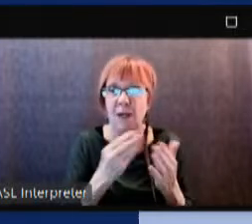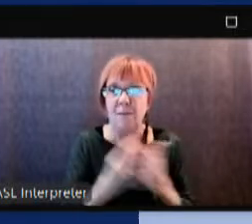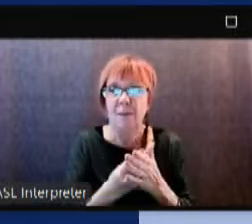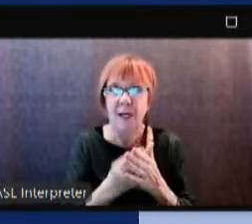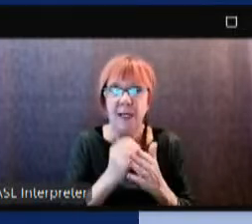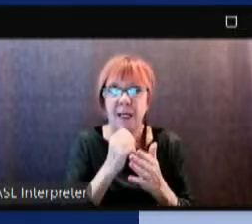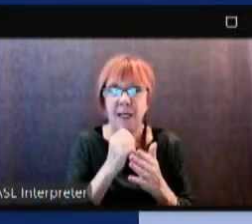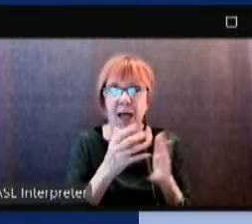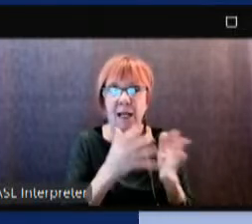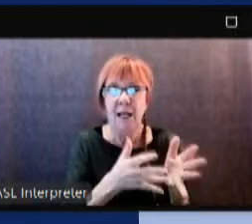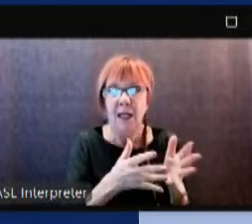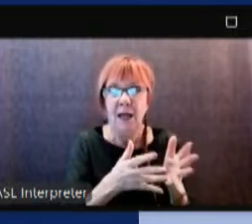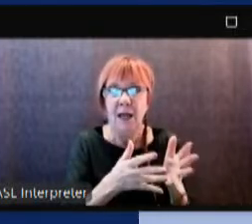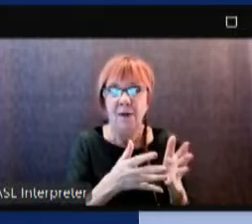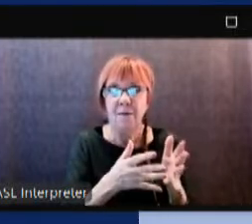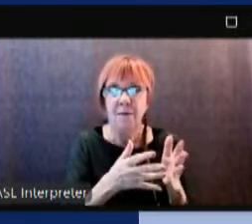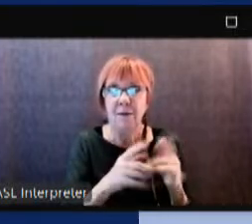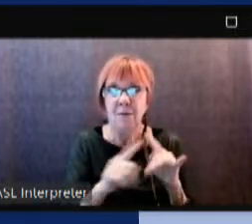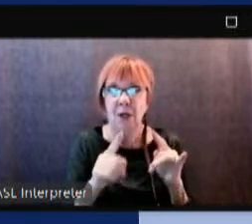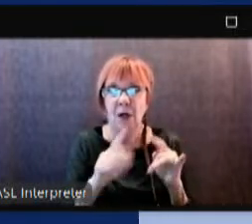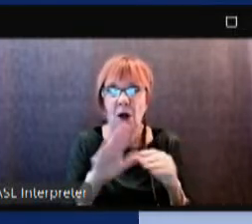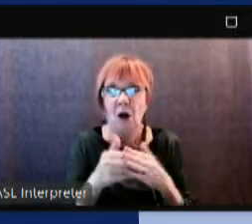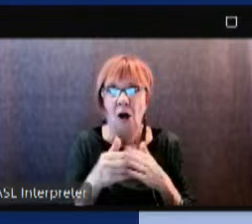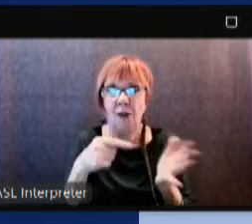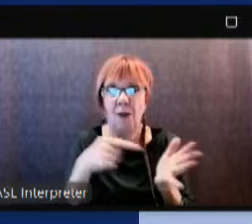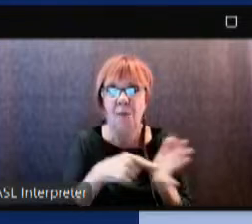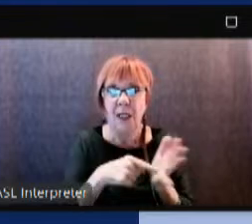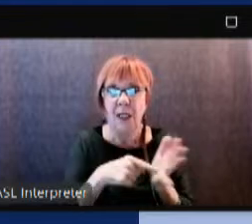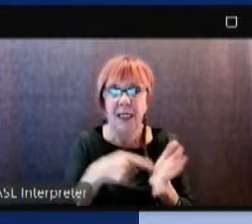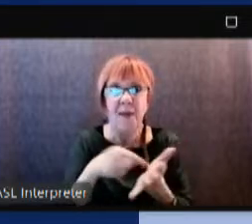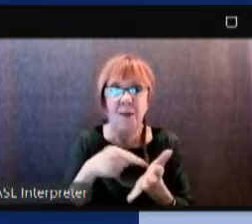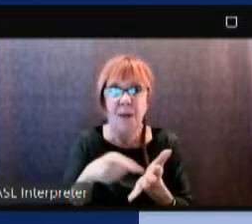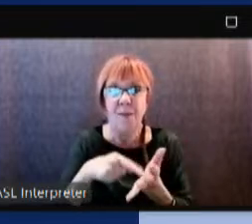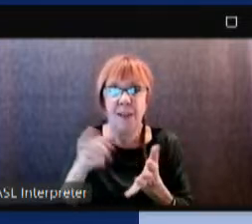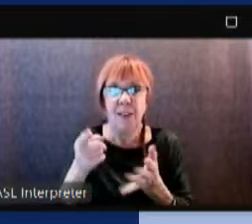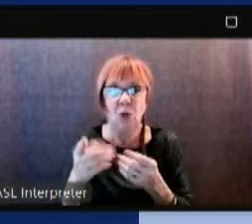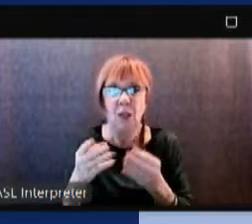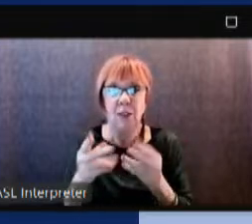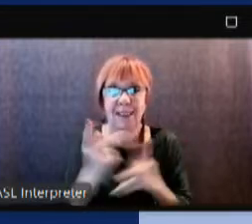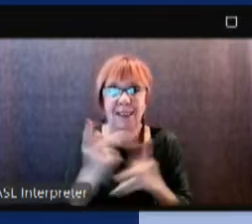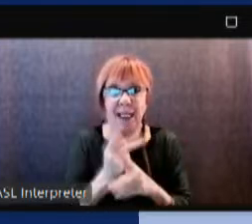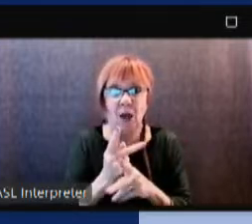all that. And all the billing and all the payments will be taken care of after the rebuild is done.